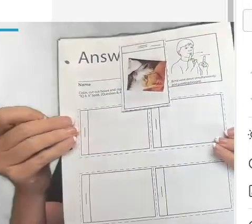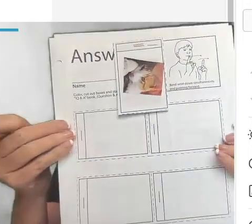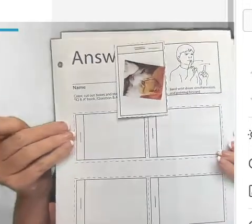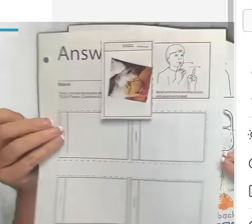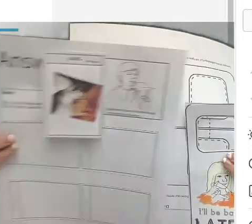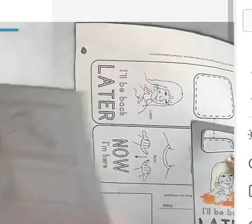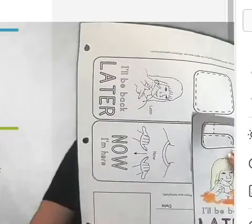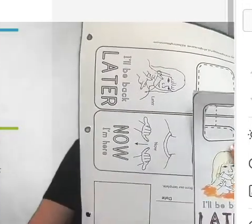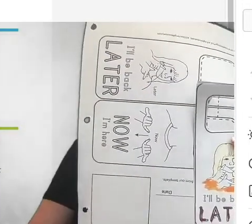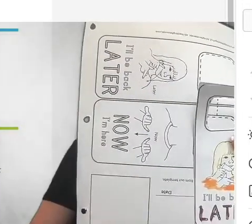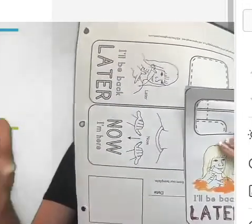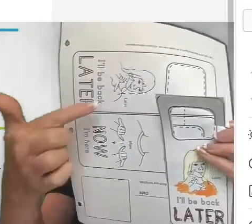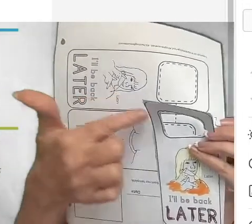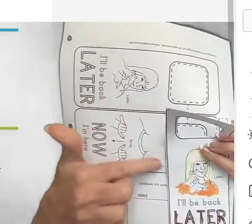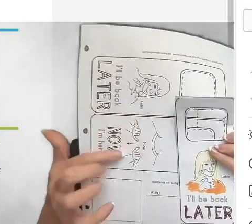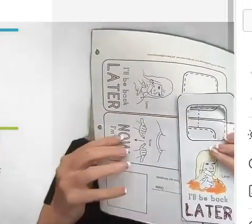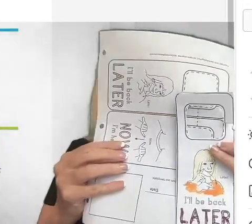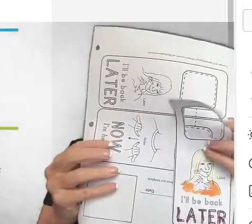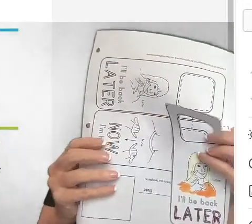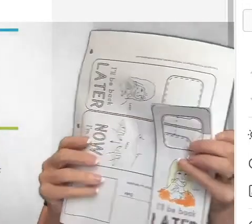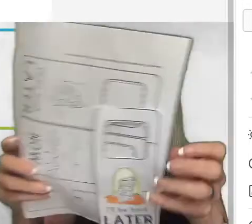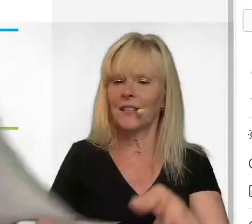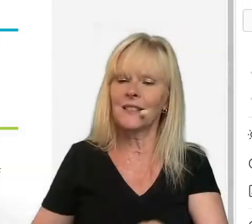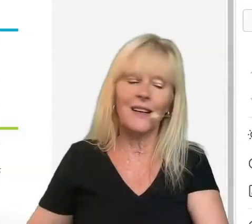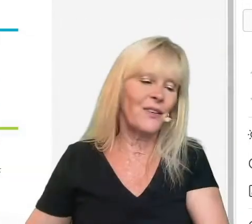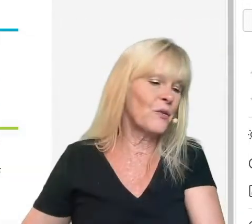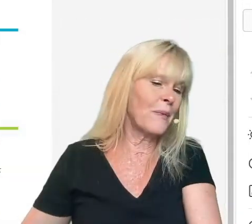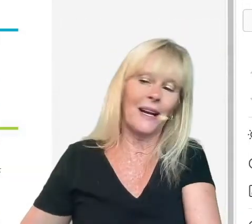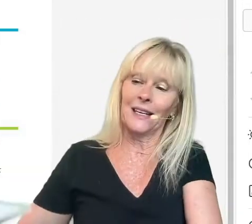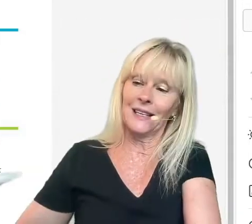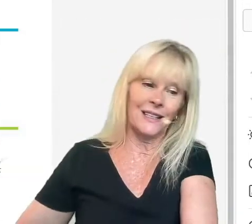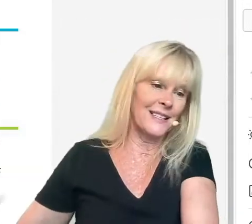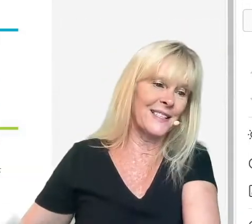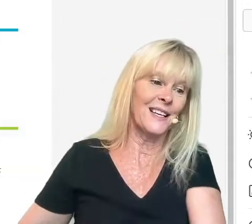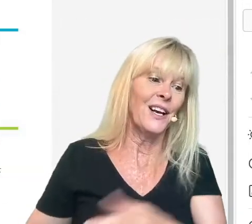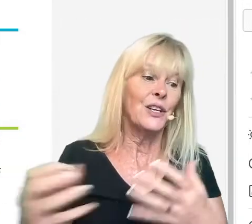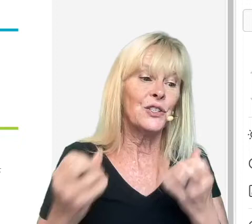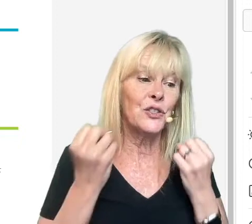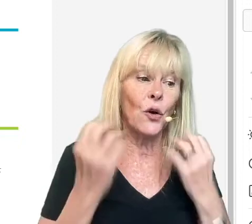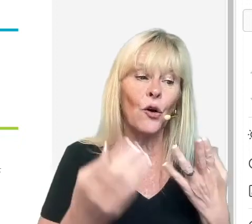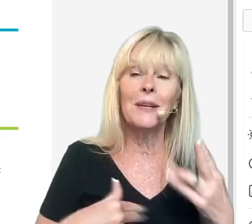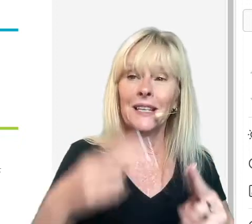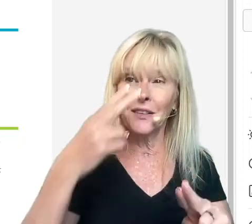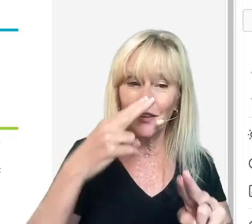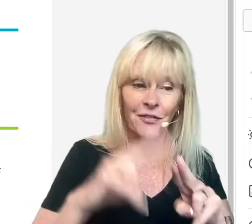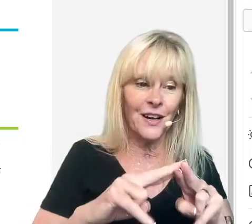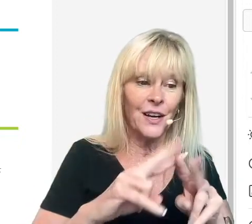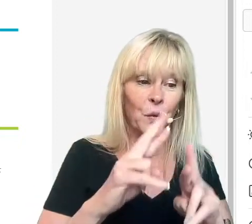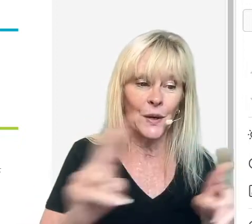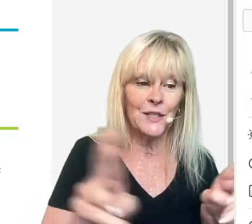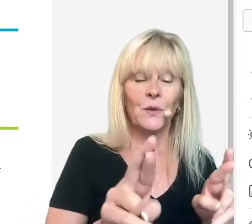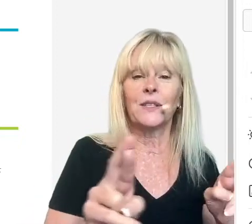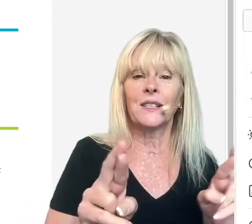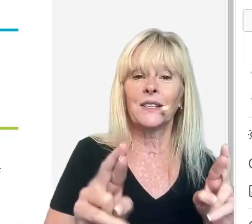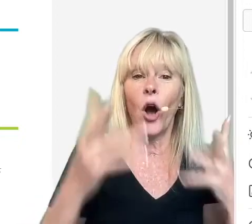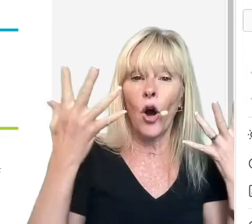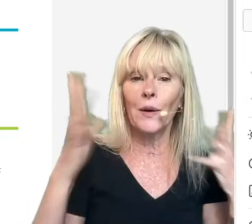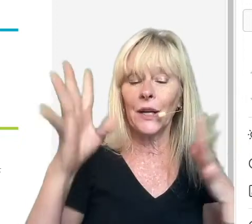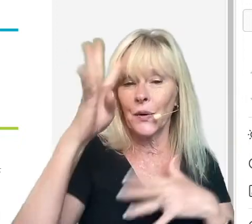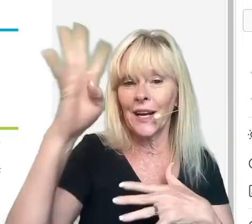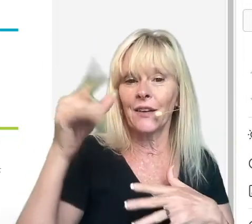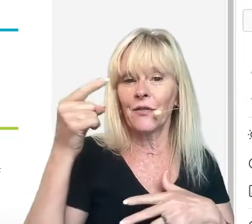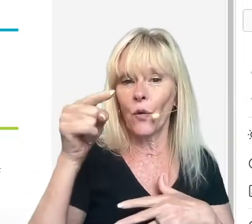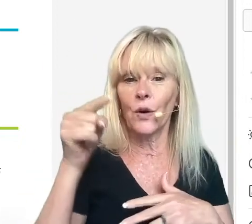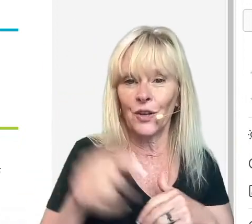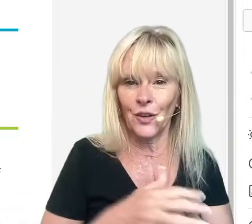your activities. And here is another activities. Oh my goodness. So many different fun resources